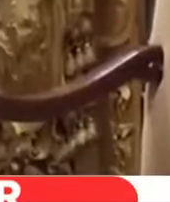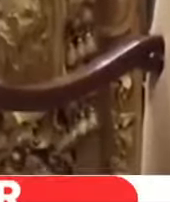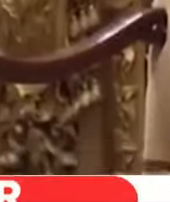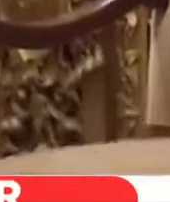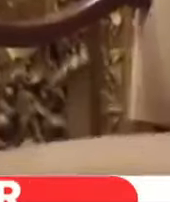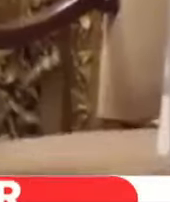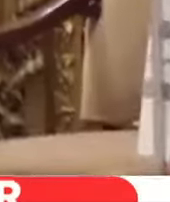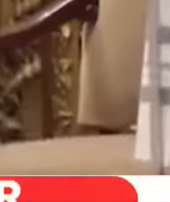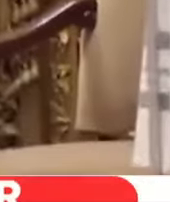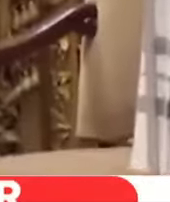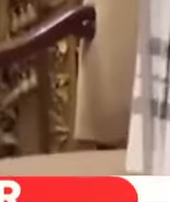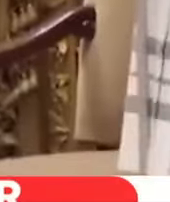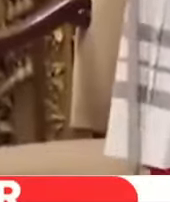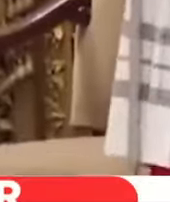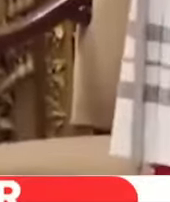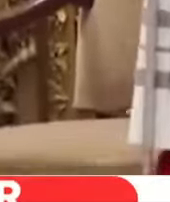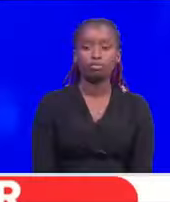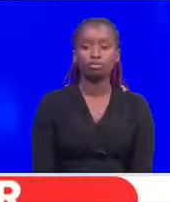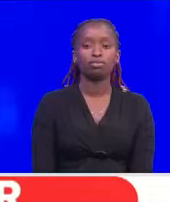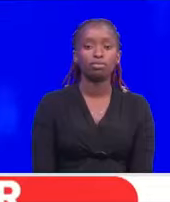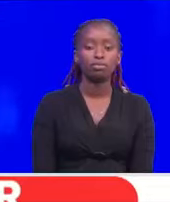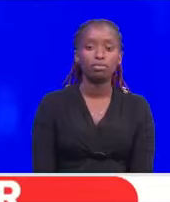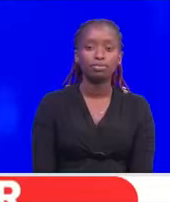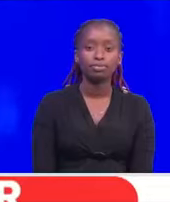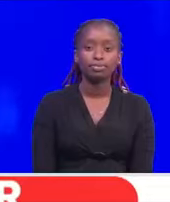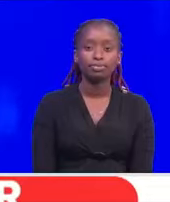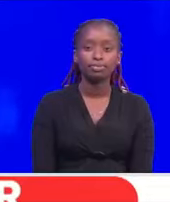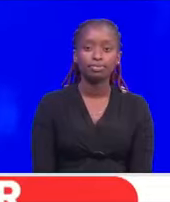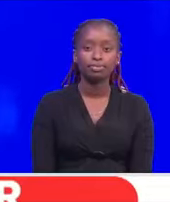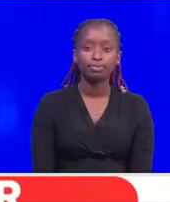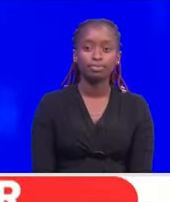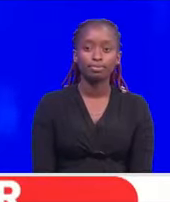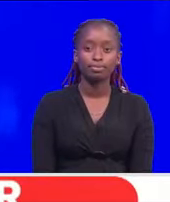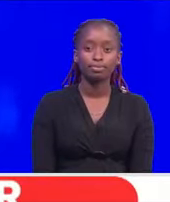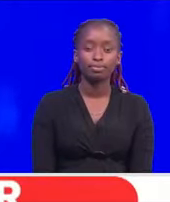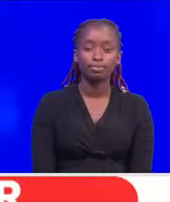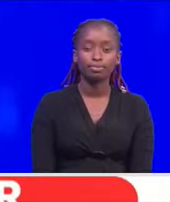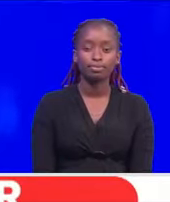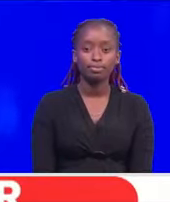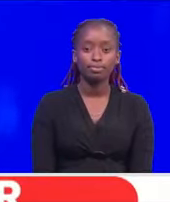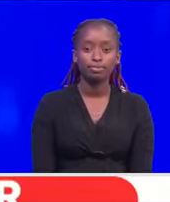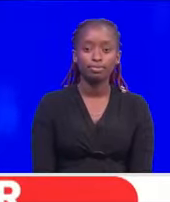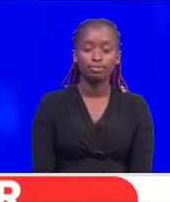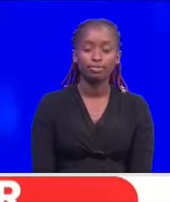Kisewa Emory, TV 47.